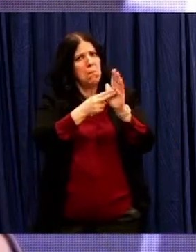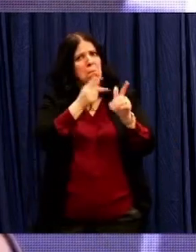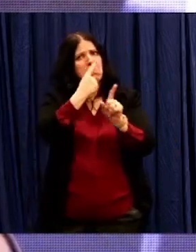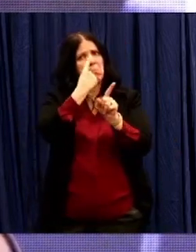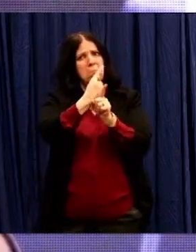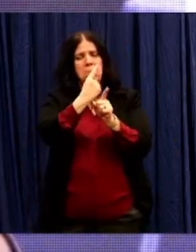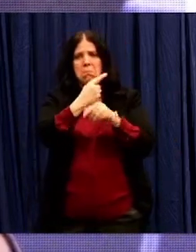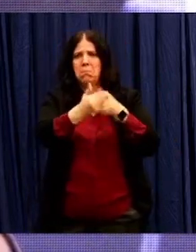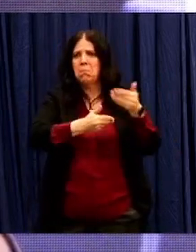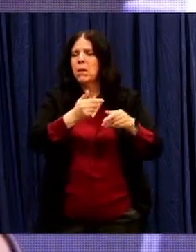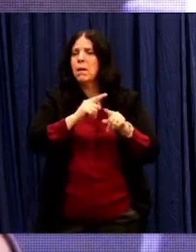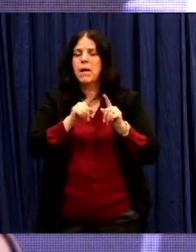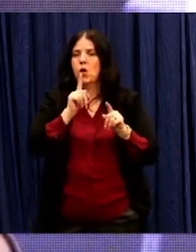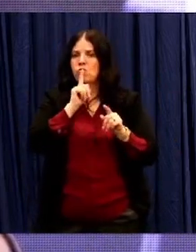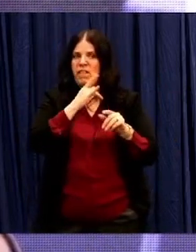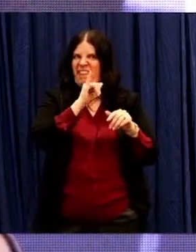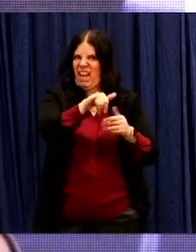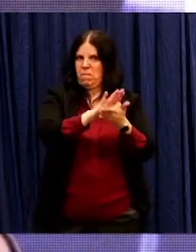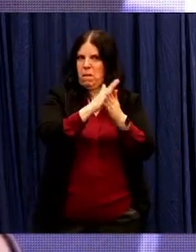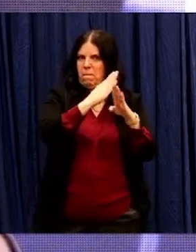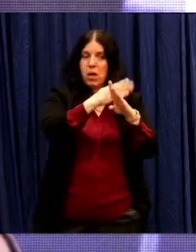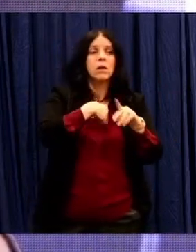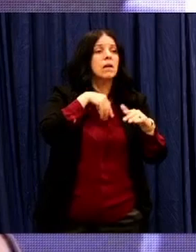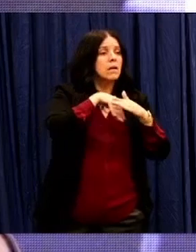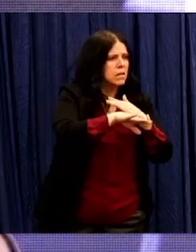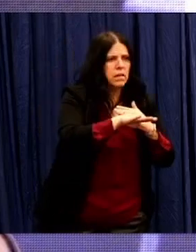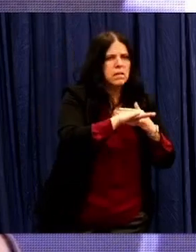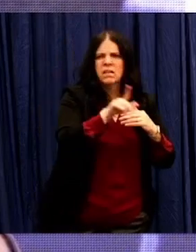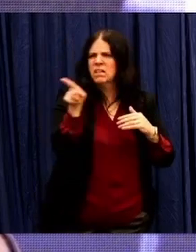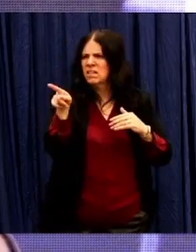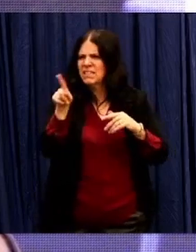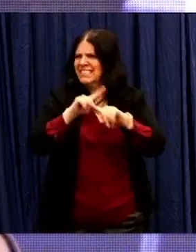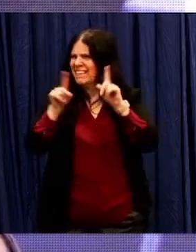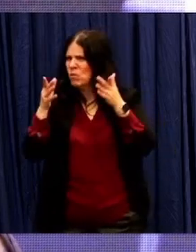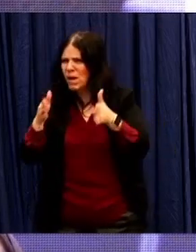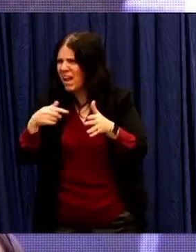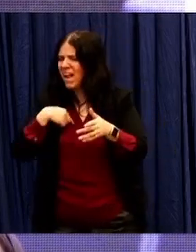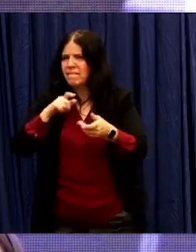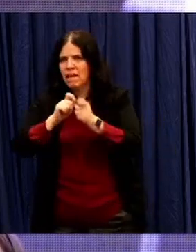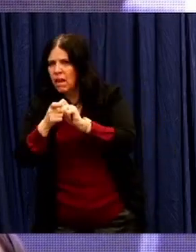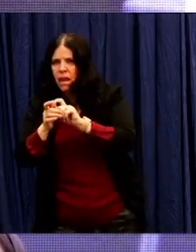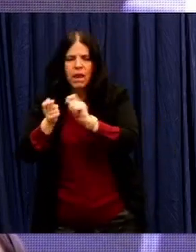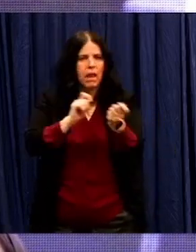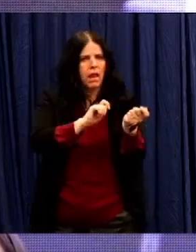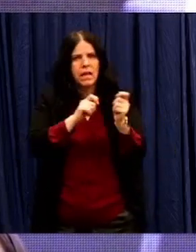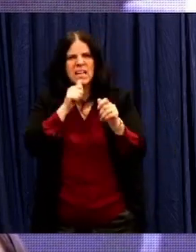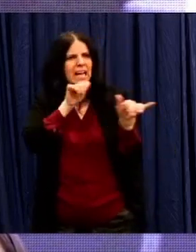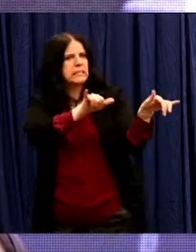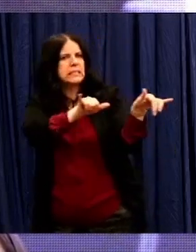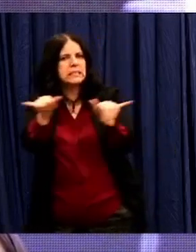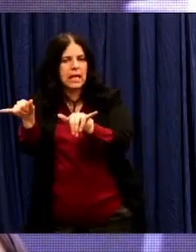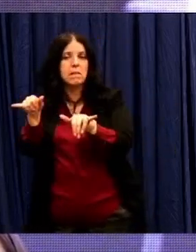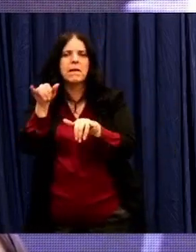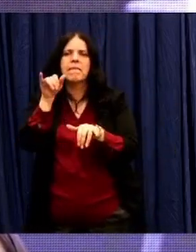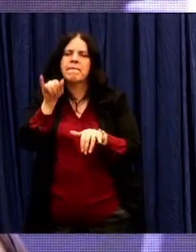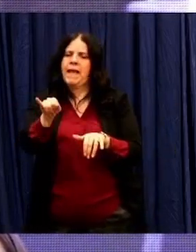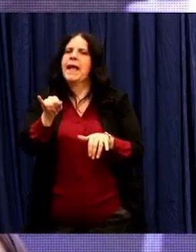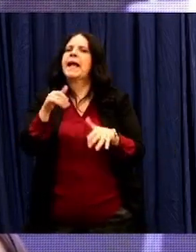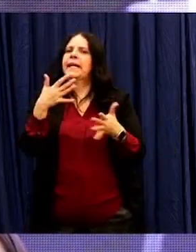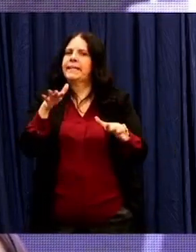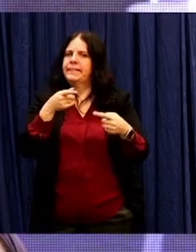ways that we can be more intentional and inclusive